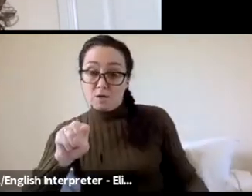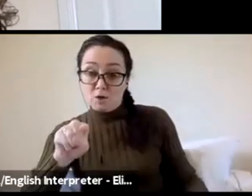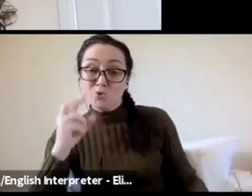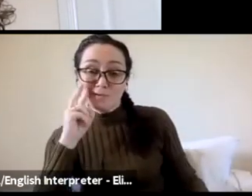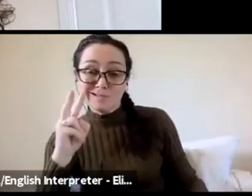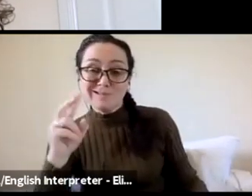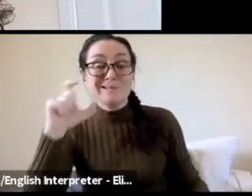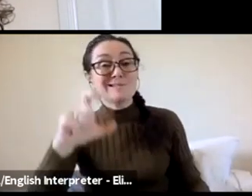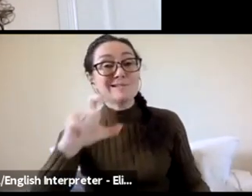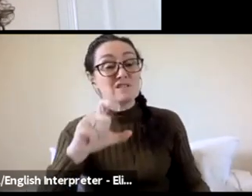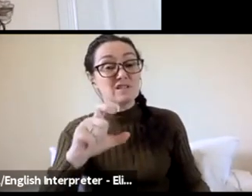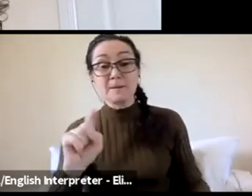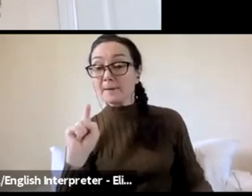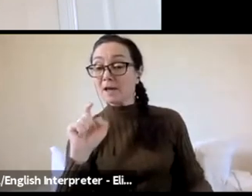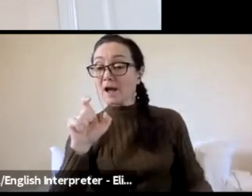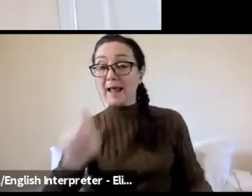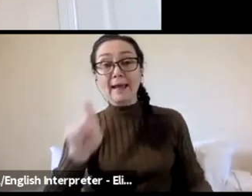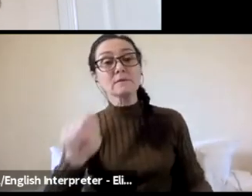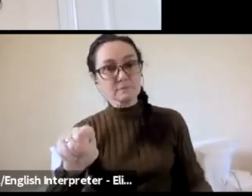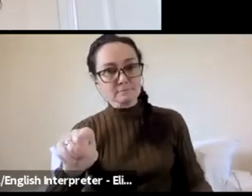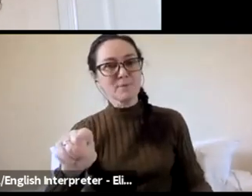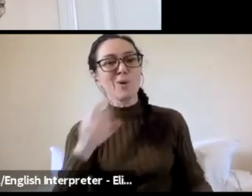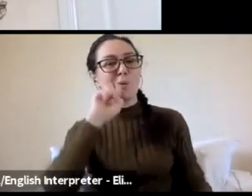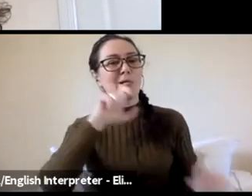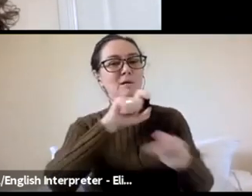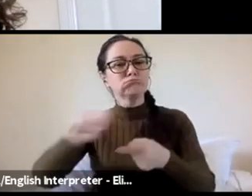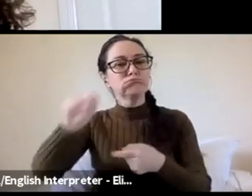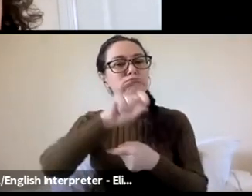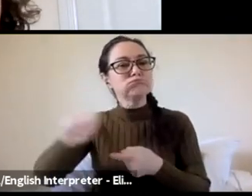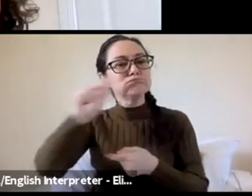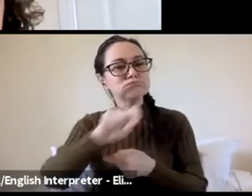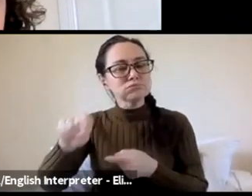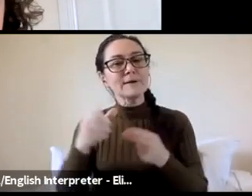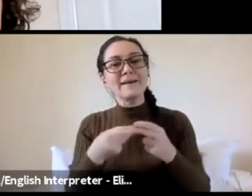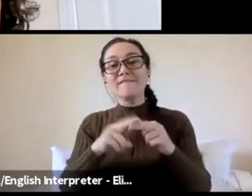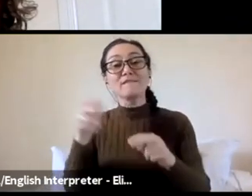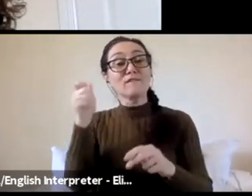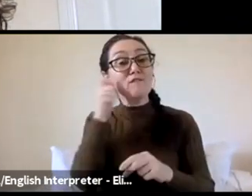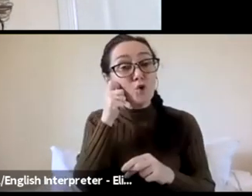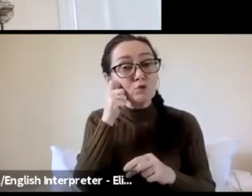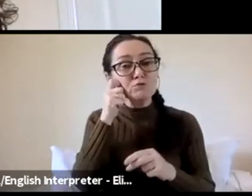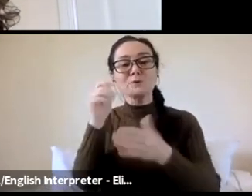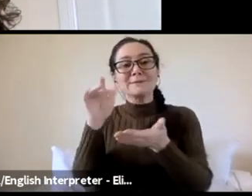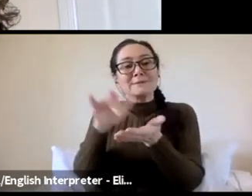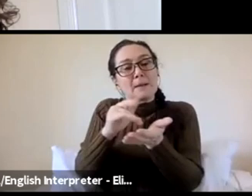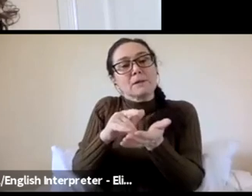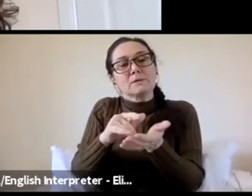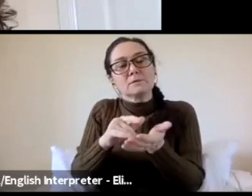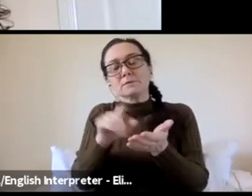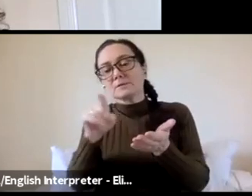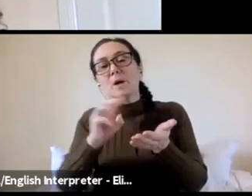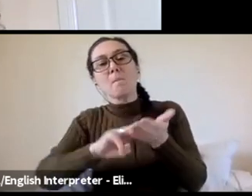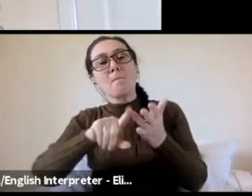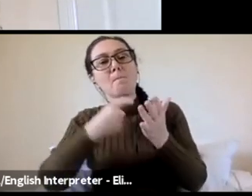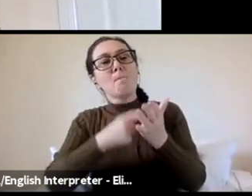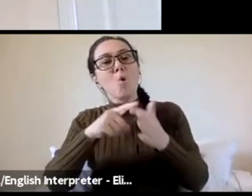CC closed caption, and that should pop up for you. If you're joining us on a phone or a tablet, again, if you just click on the More button, you'll be able to see closed